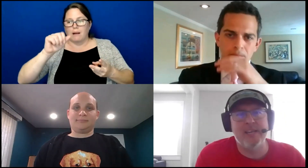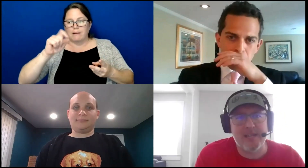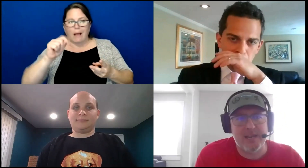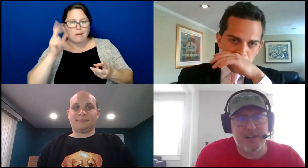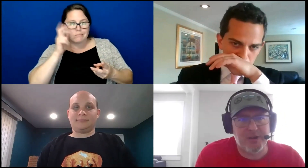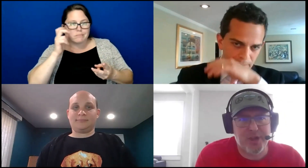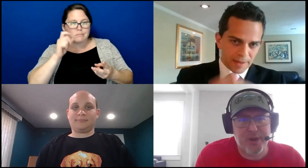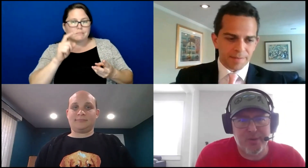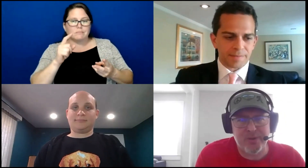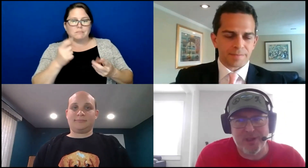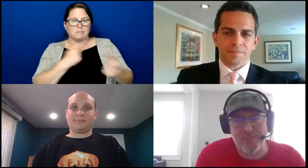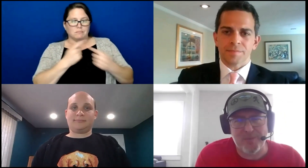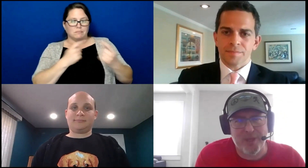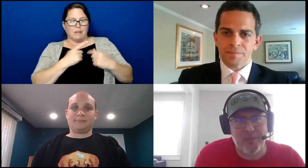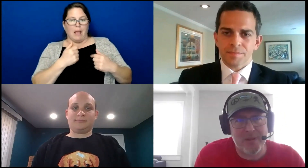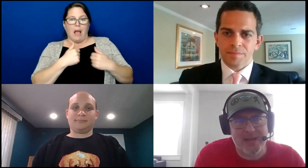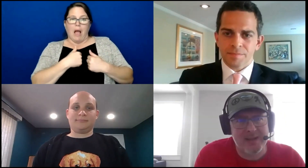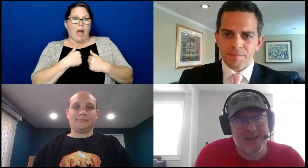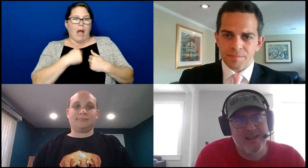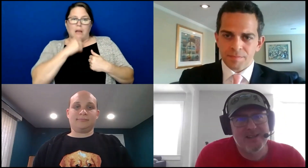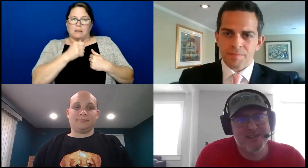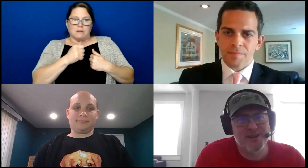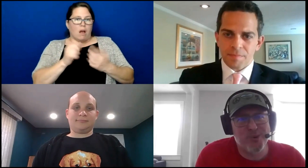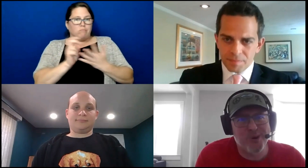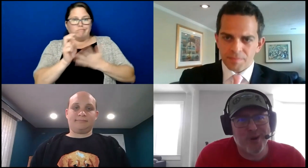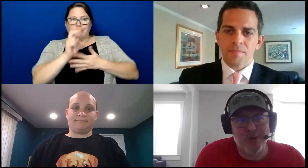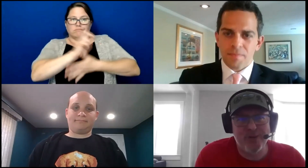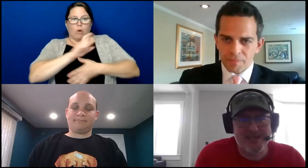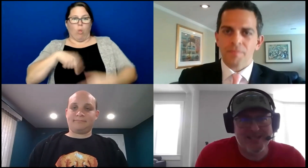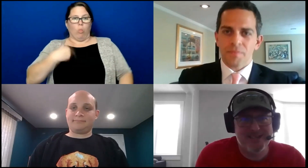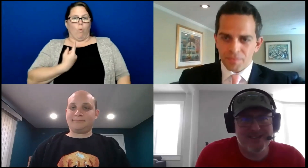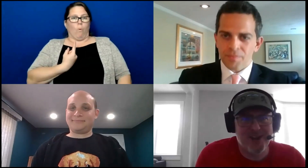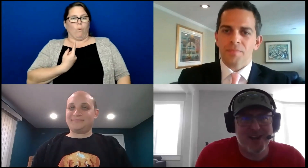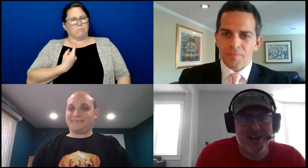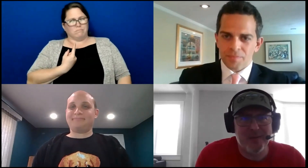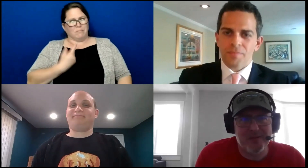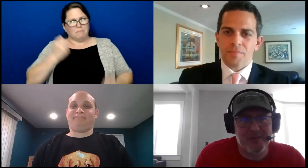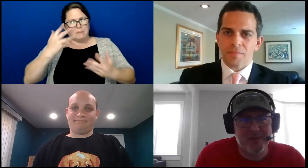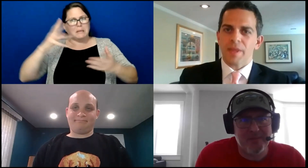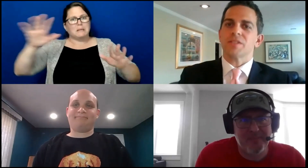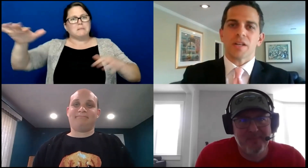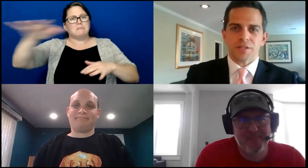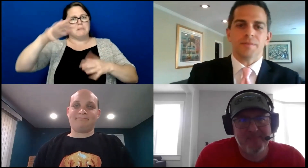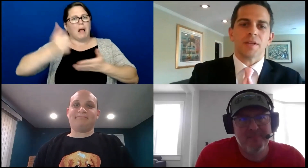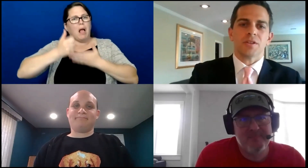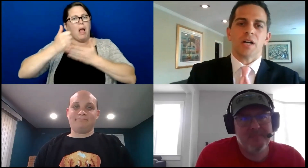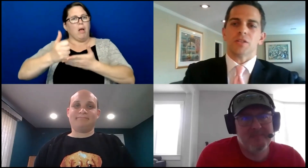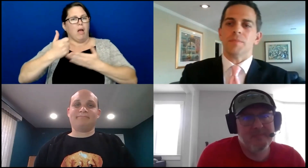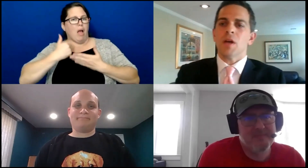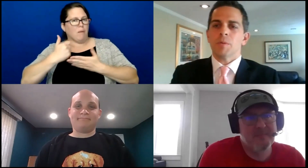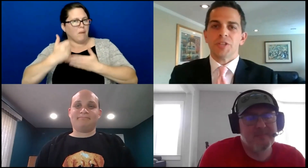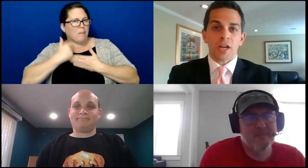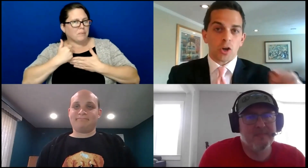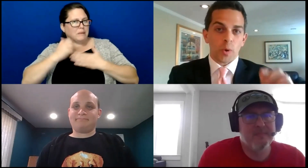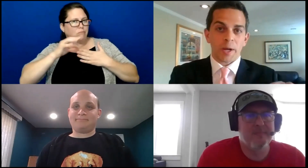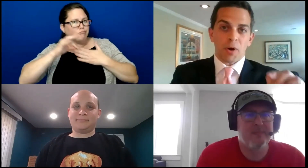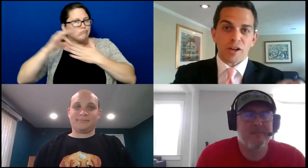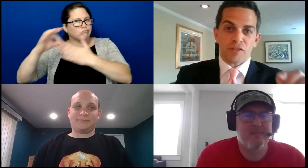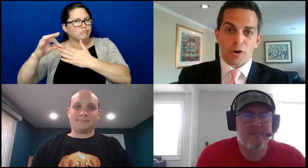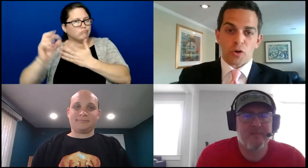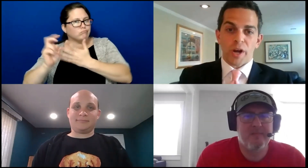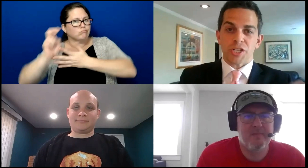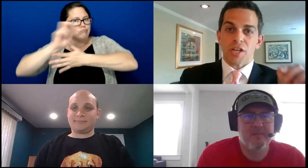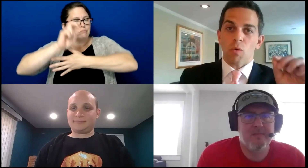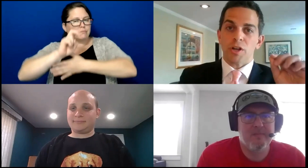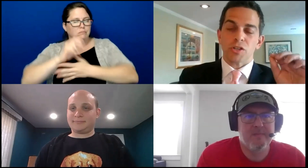I didn't get here alone. A lot of people helped me. So we're always trying to help other people. That's awesome. I'm going to take a quick